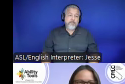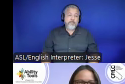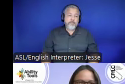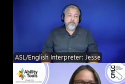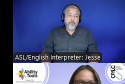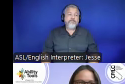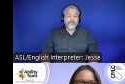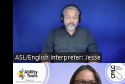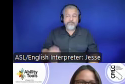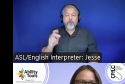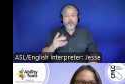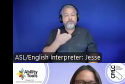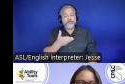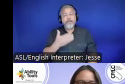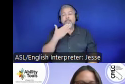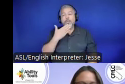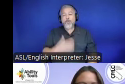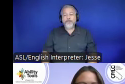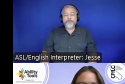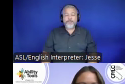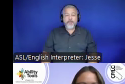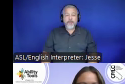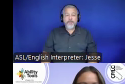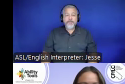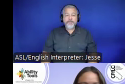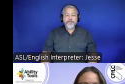All right, thank you.